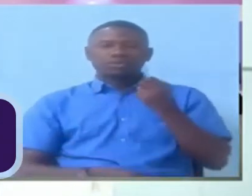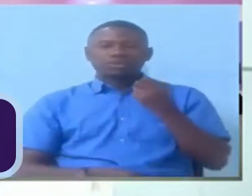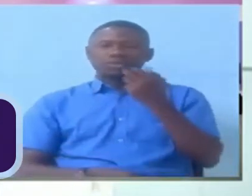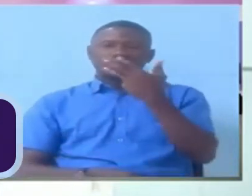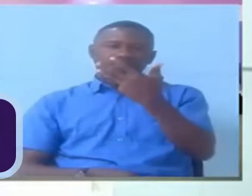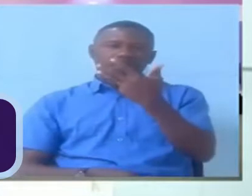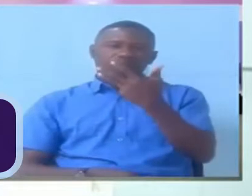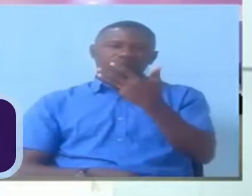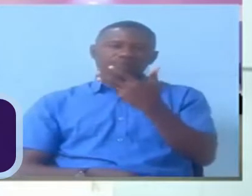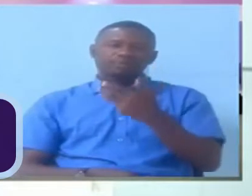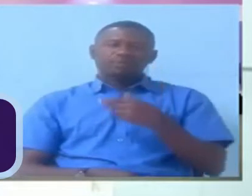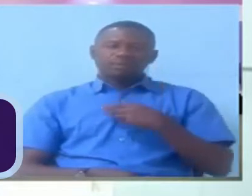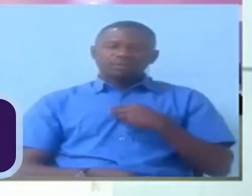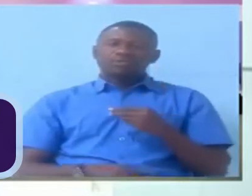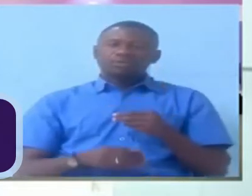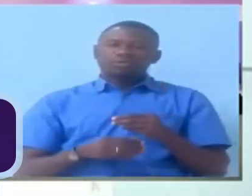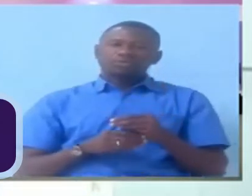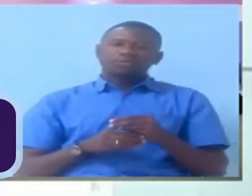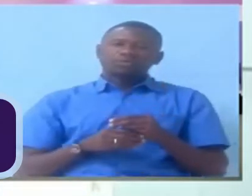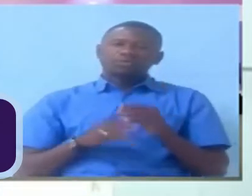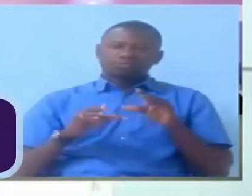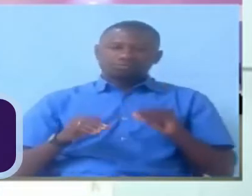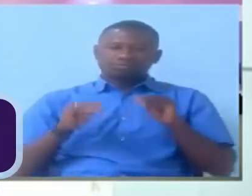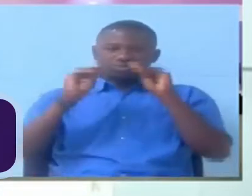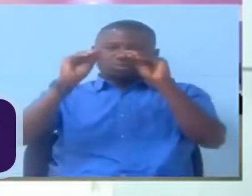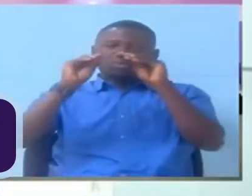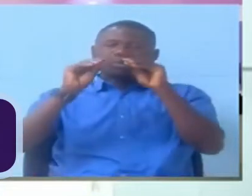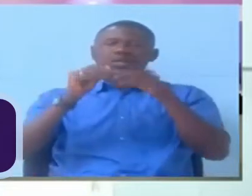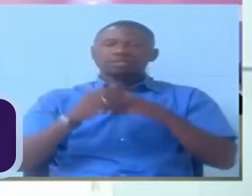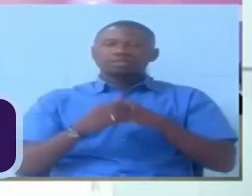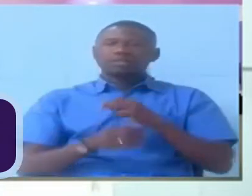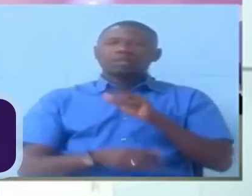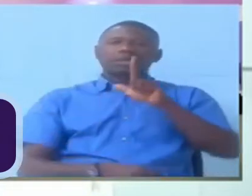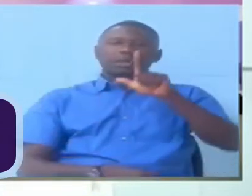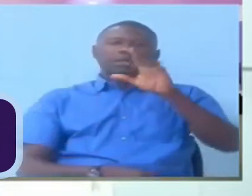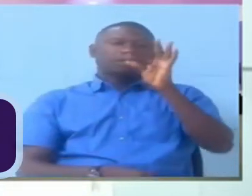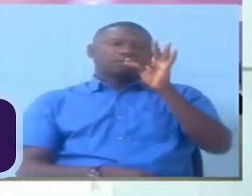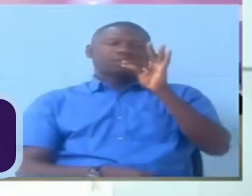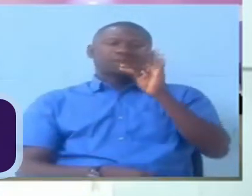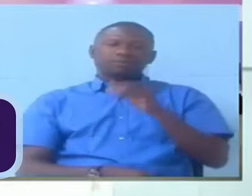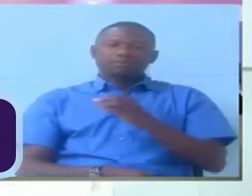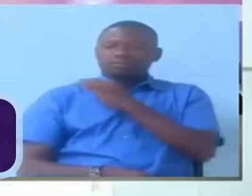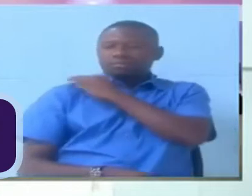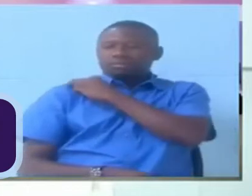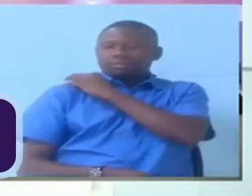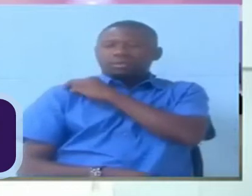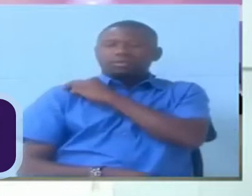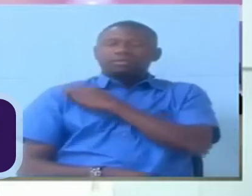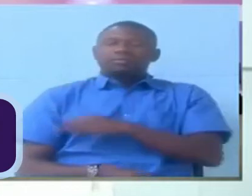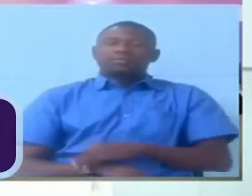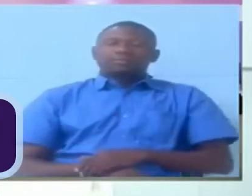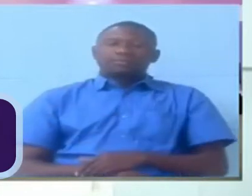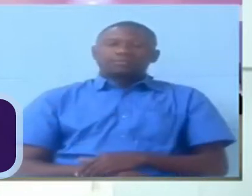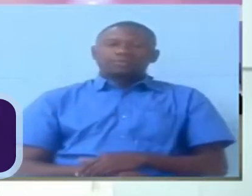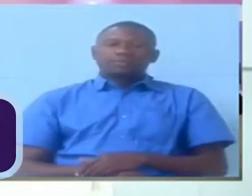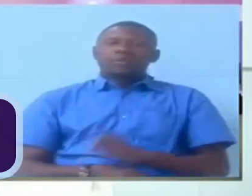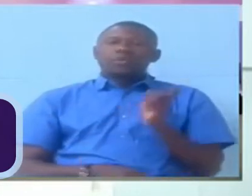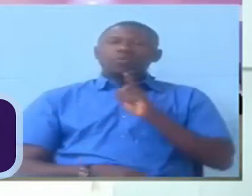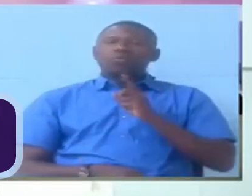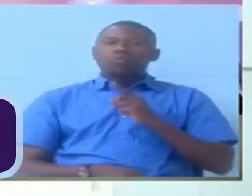company sergeant major is very tedious. Company sergeant major plaso do ku kolena mude because you manage soldiers.